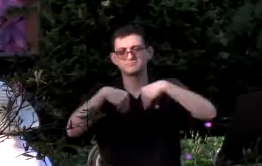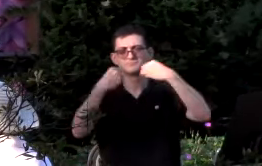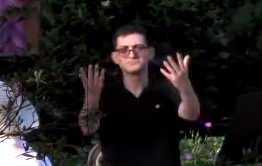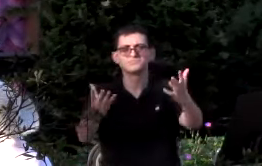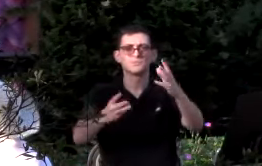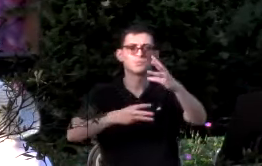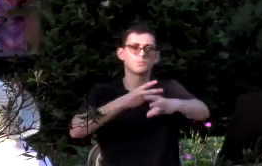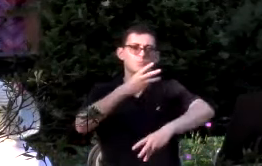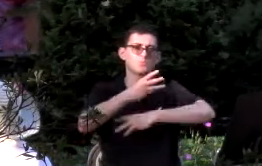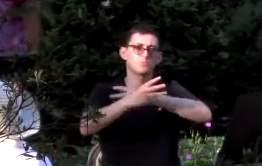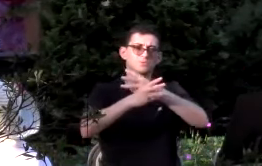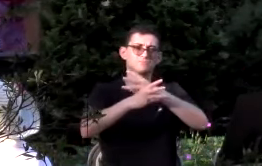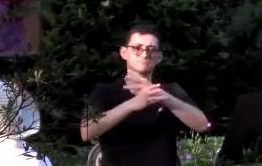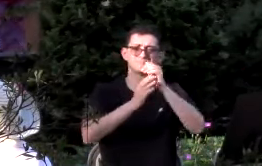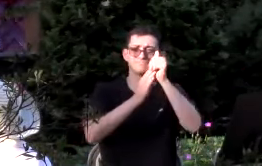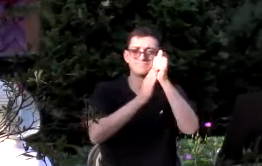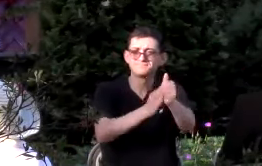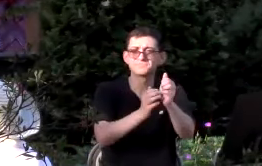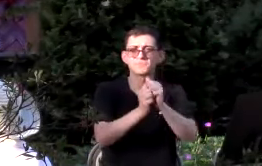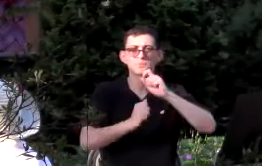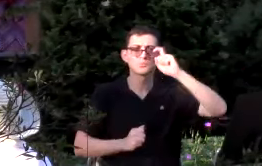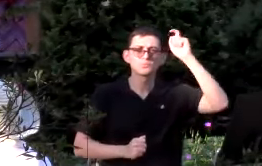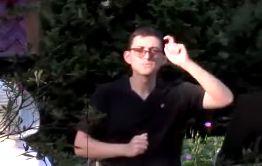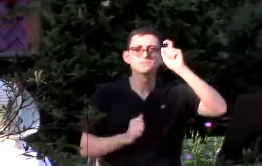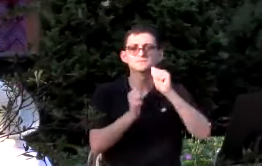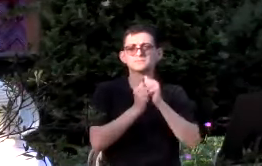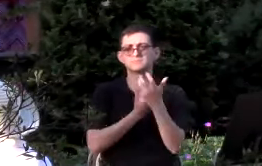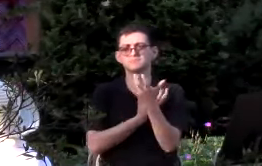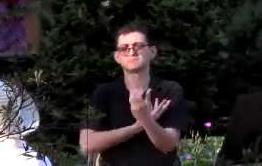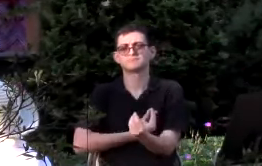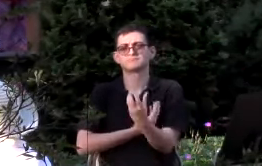wisdom, compassion, and trust.